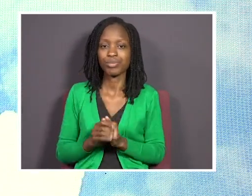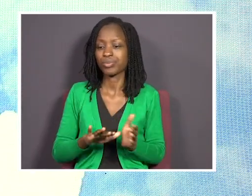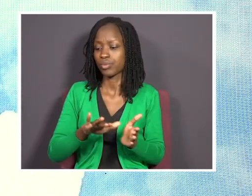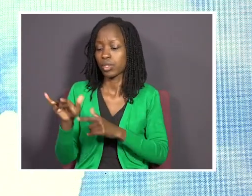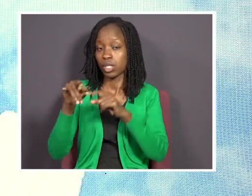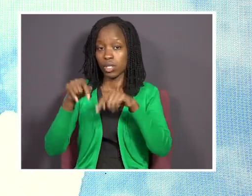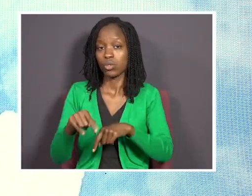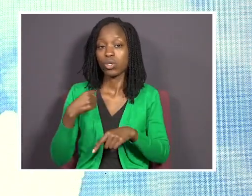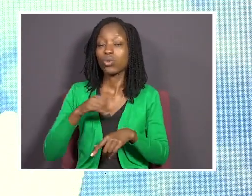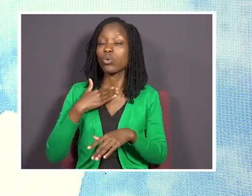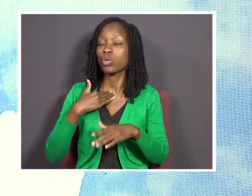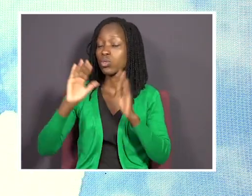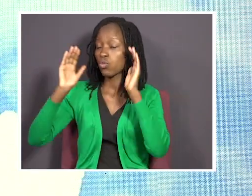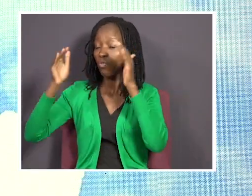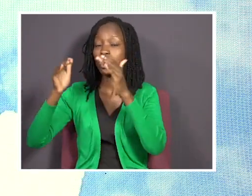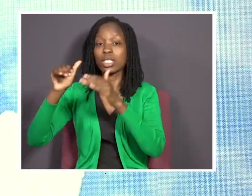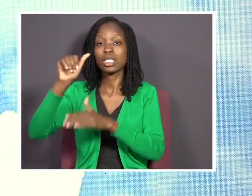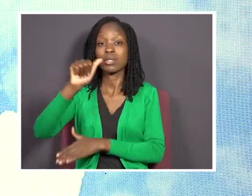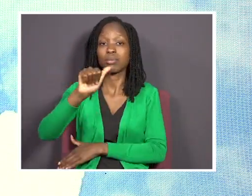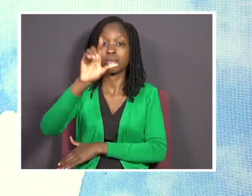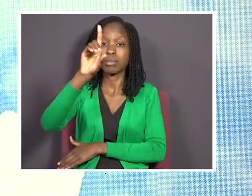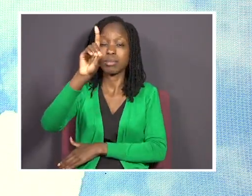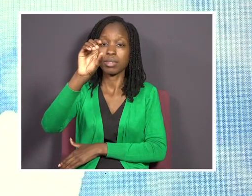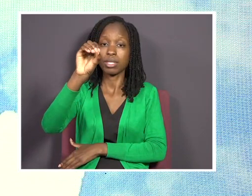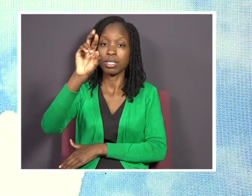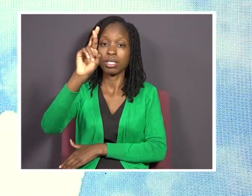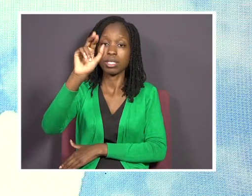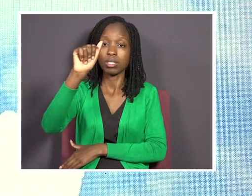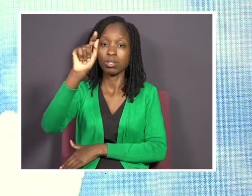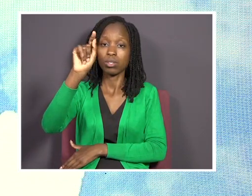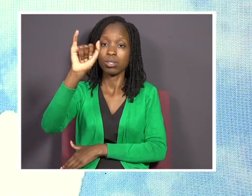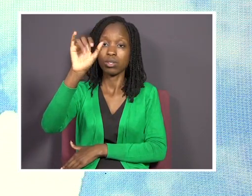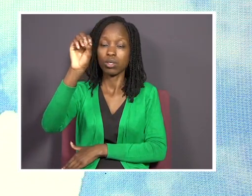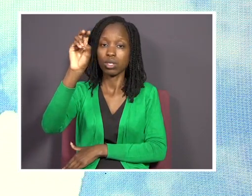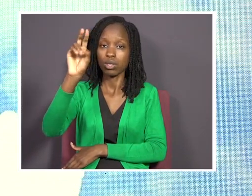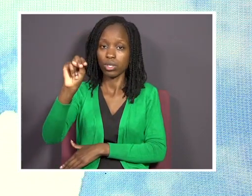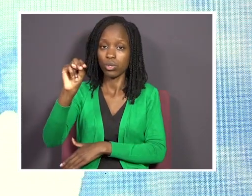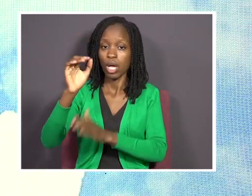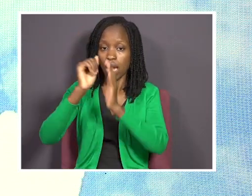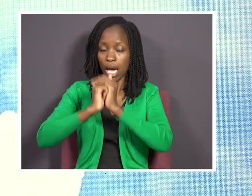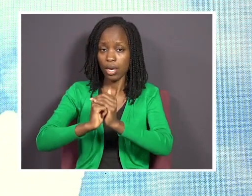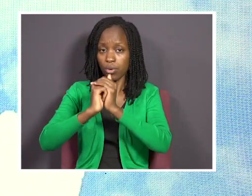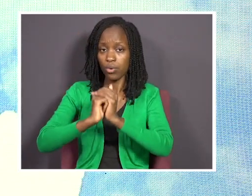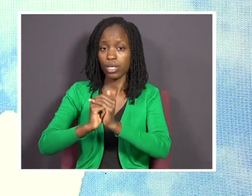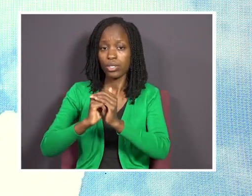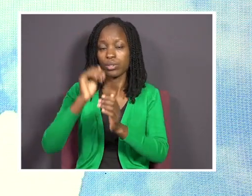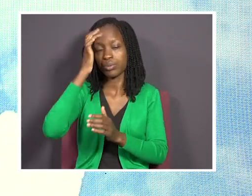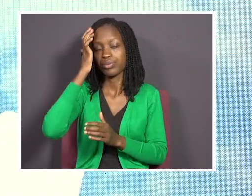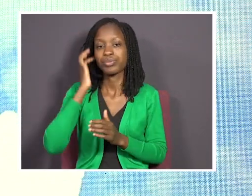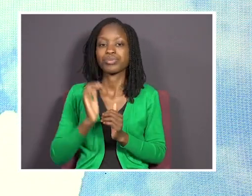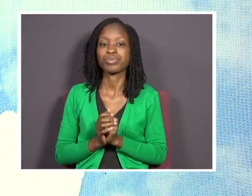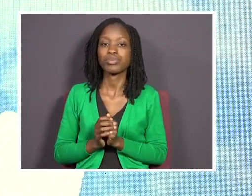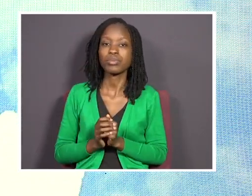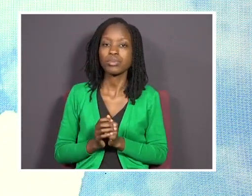Today, we will focus on adoration. Adoration peppers all kinds of prayers throughout